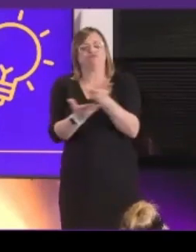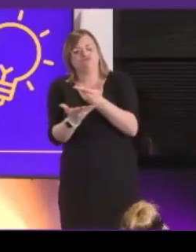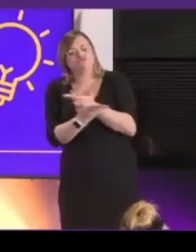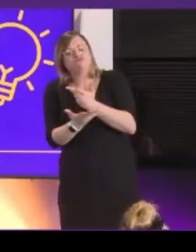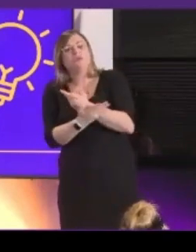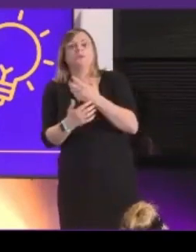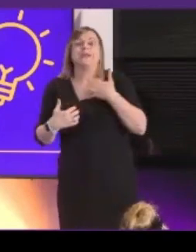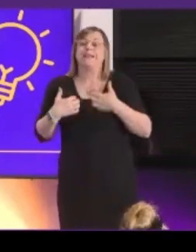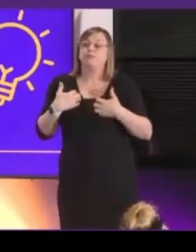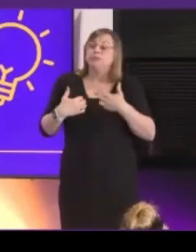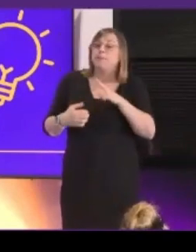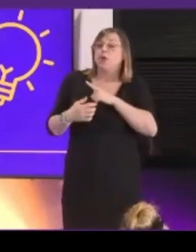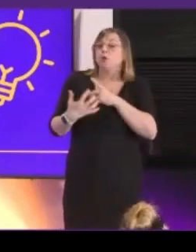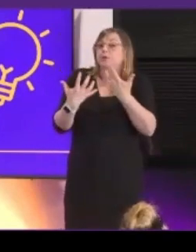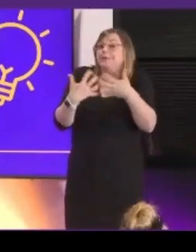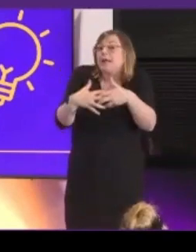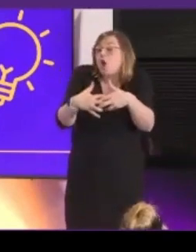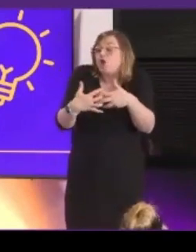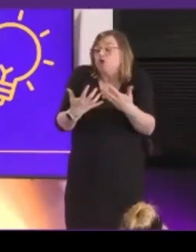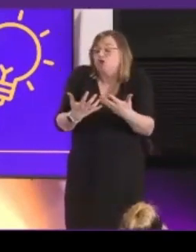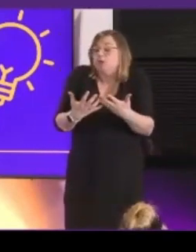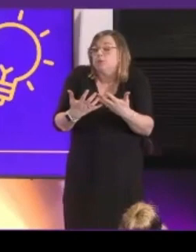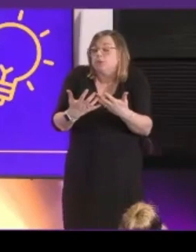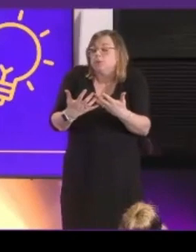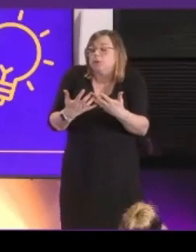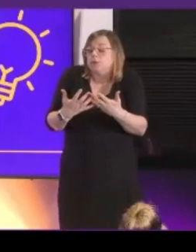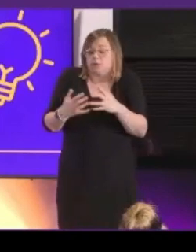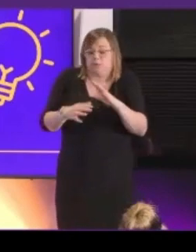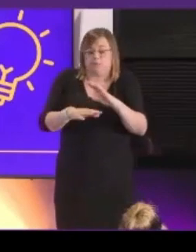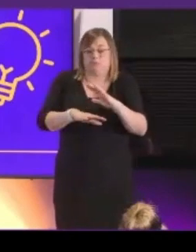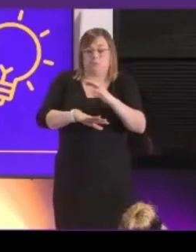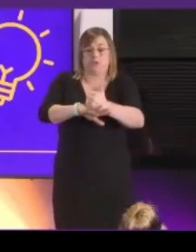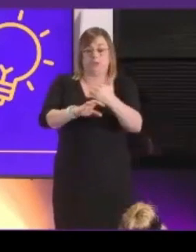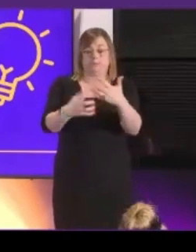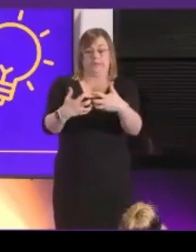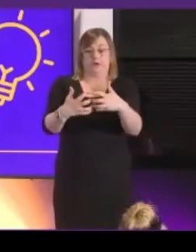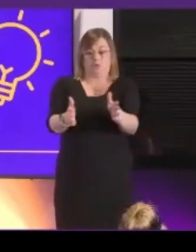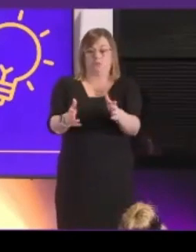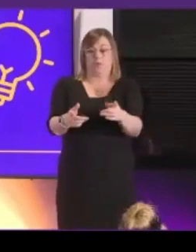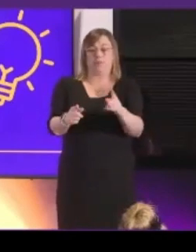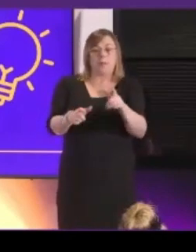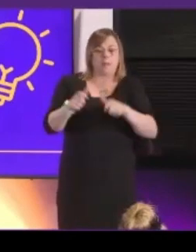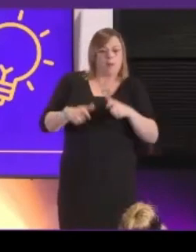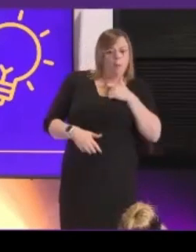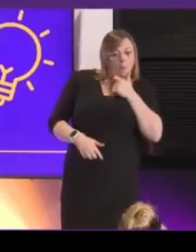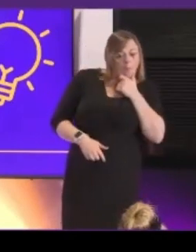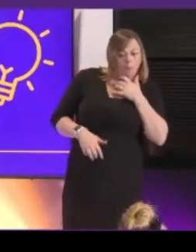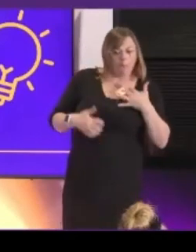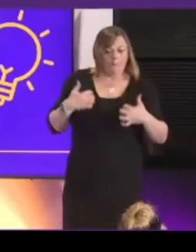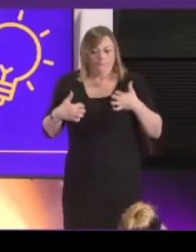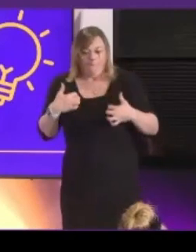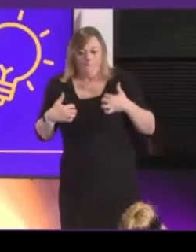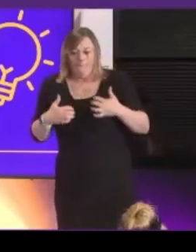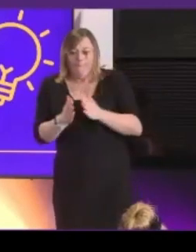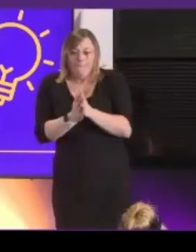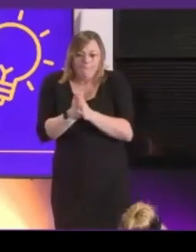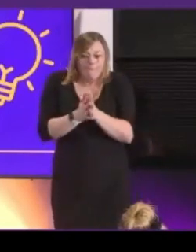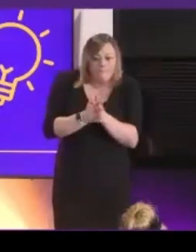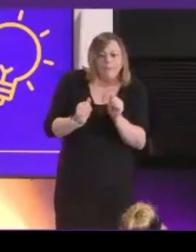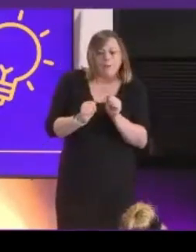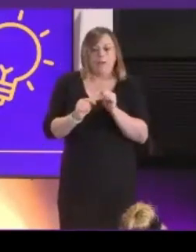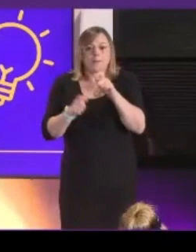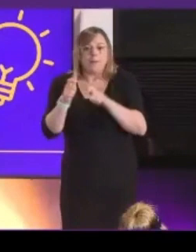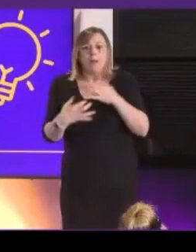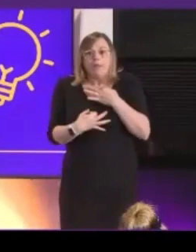interesting because, of course, with technologists, you know, you put the tech in front of them and you get them curious and excited, right? That's a great way to draw people